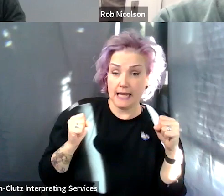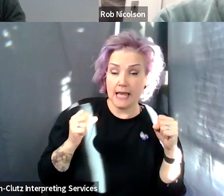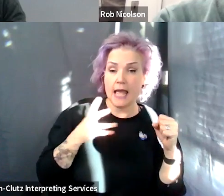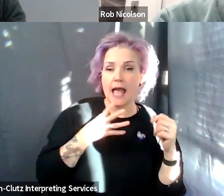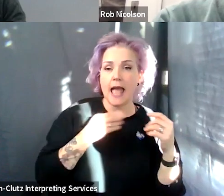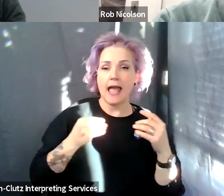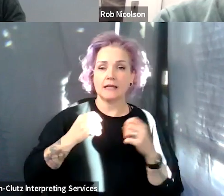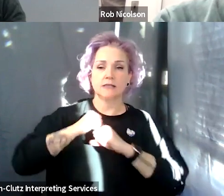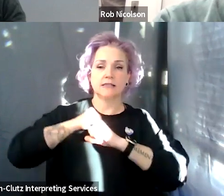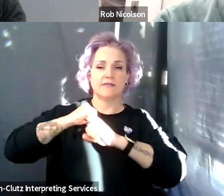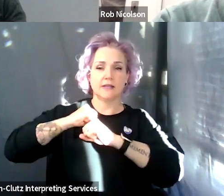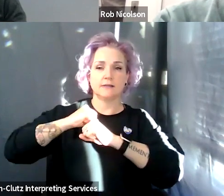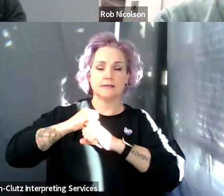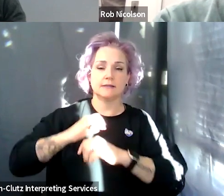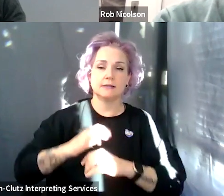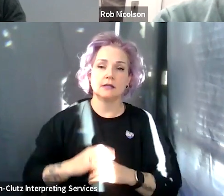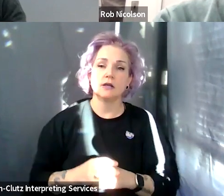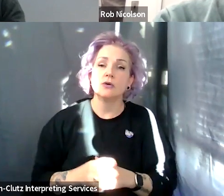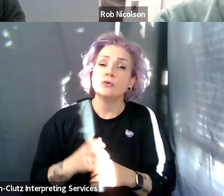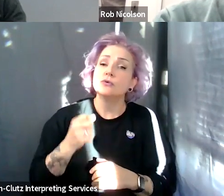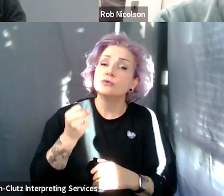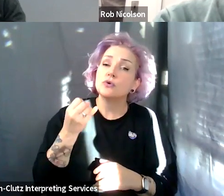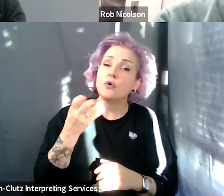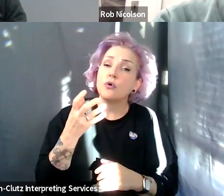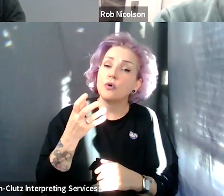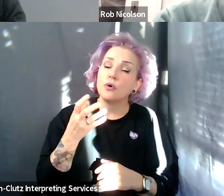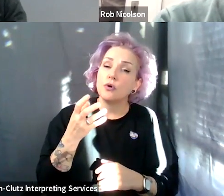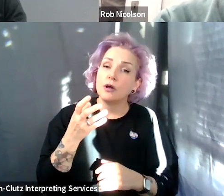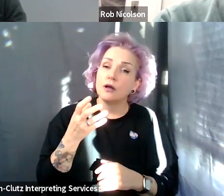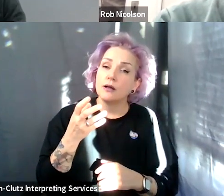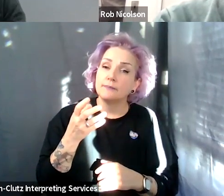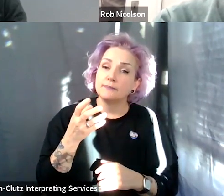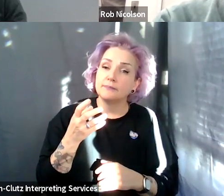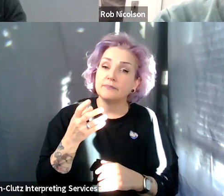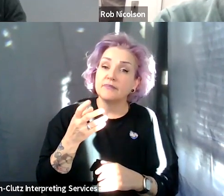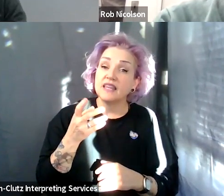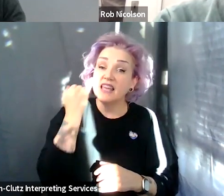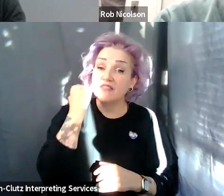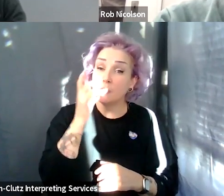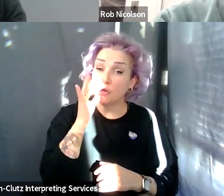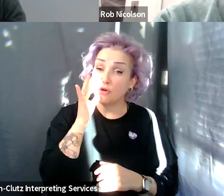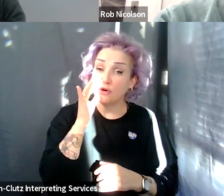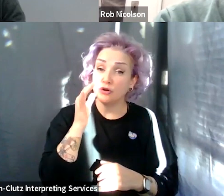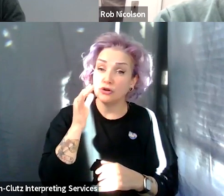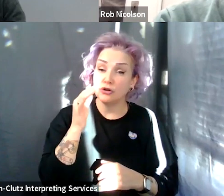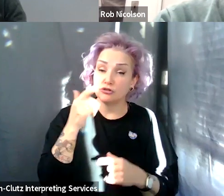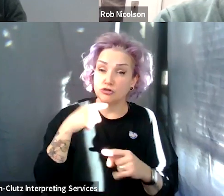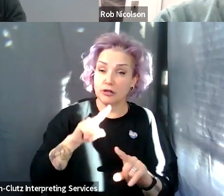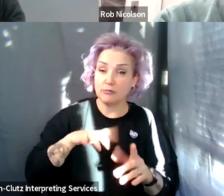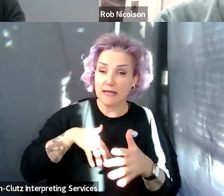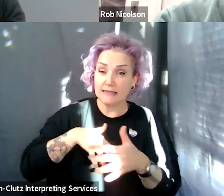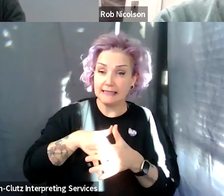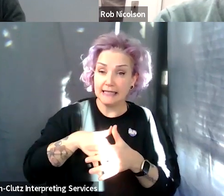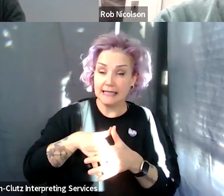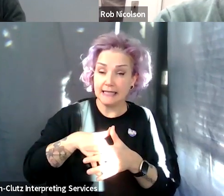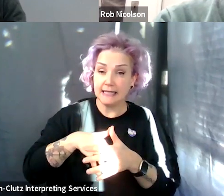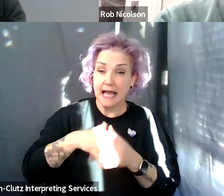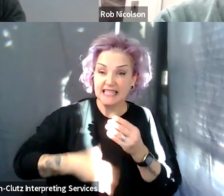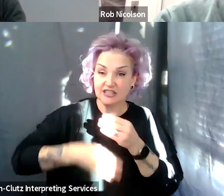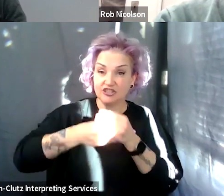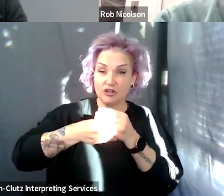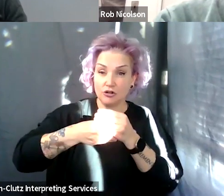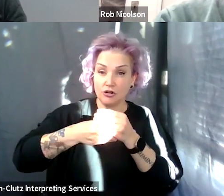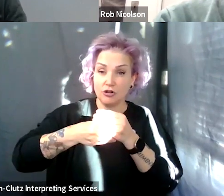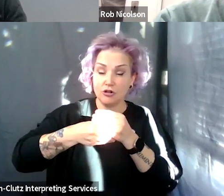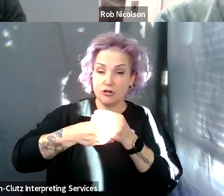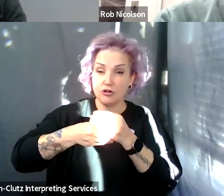from mothers, and one of them was gestational diabetes, and I think some of these actually have to do,